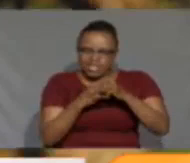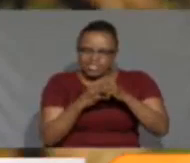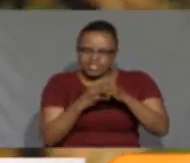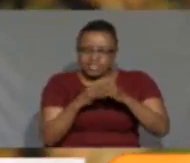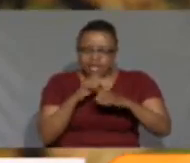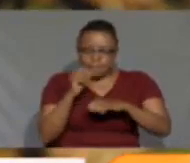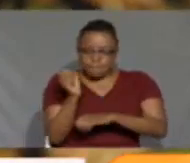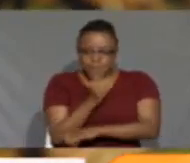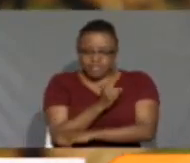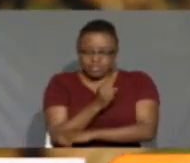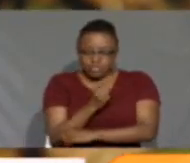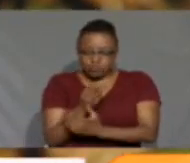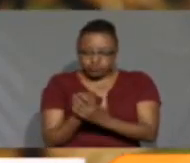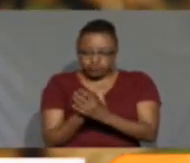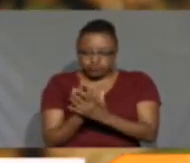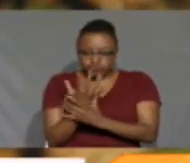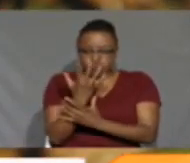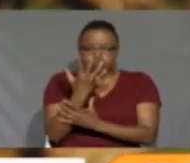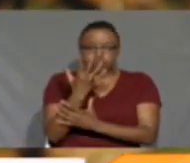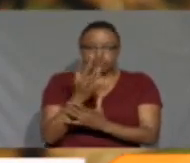mature. Mti moja,